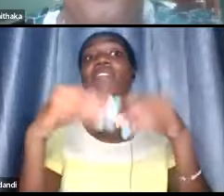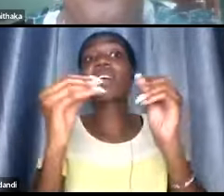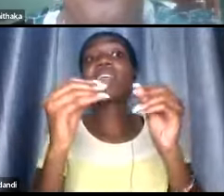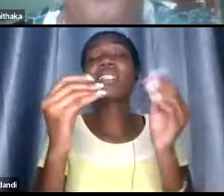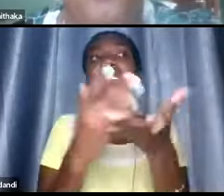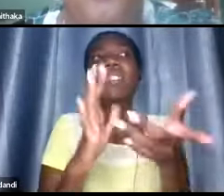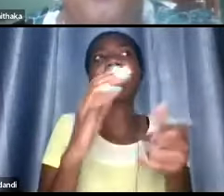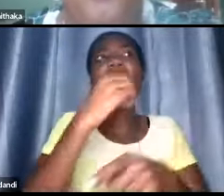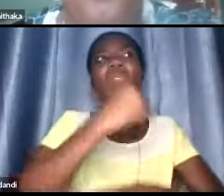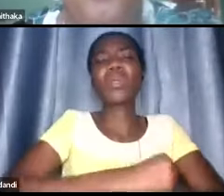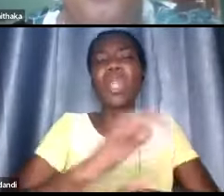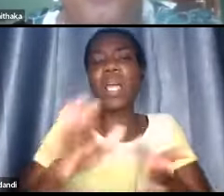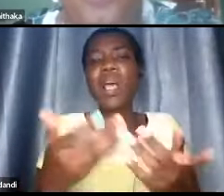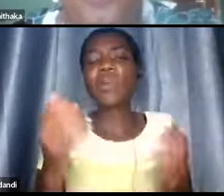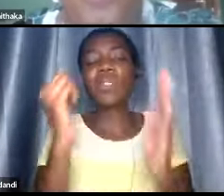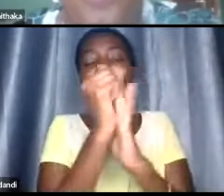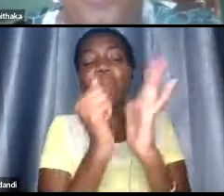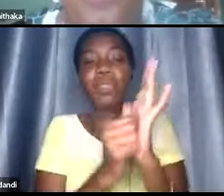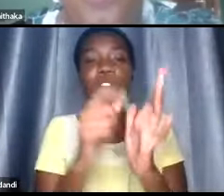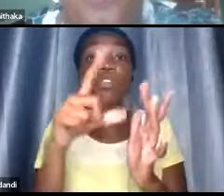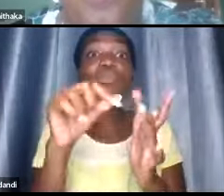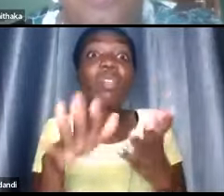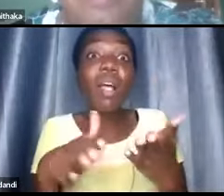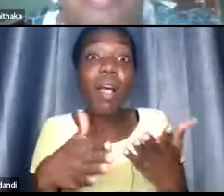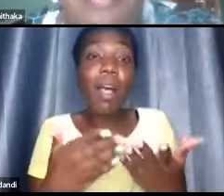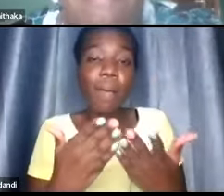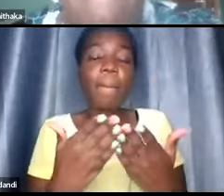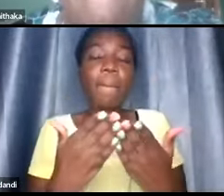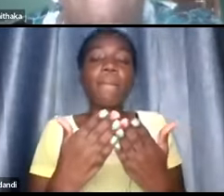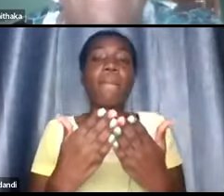the subjects are chosen does not